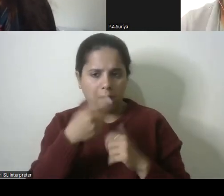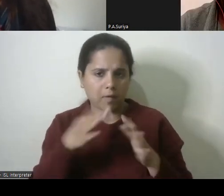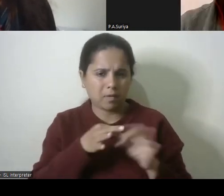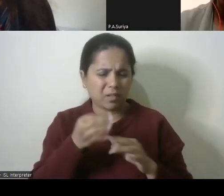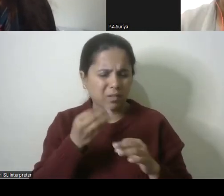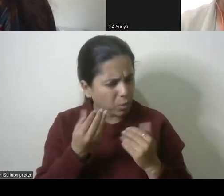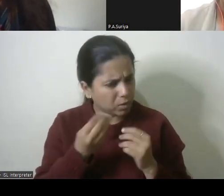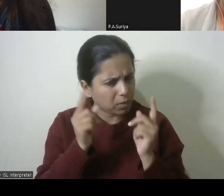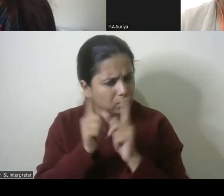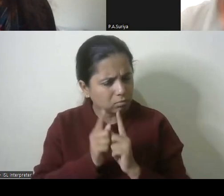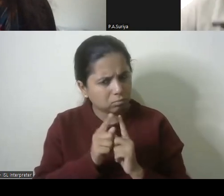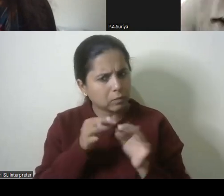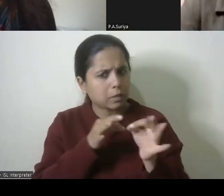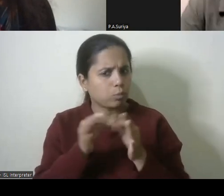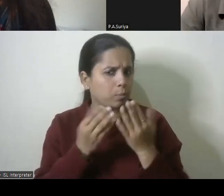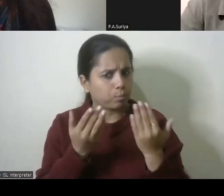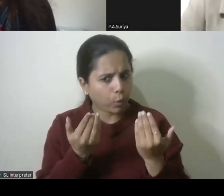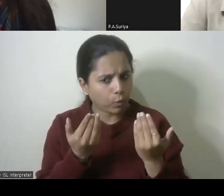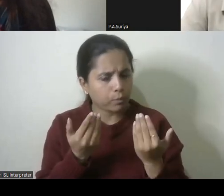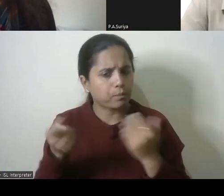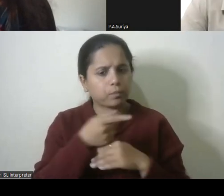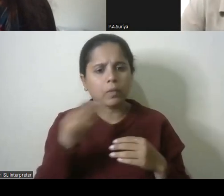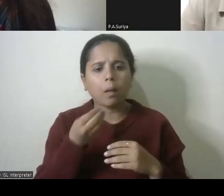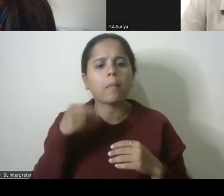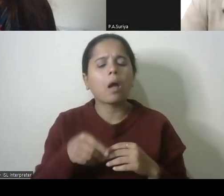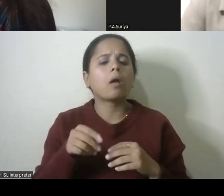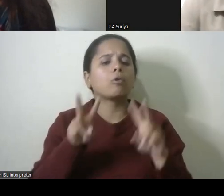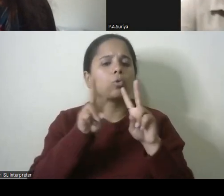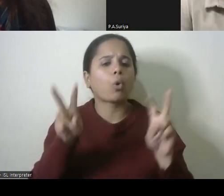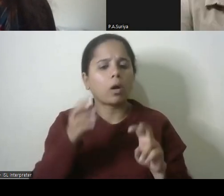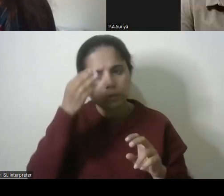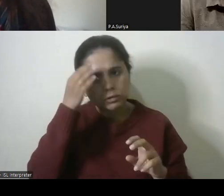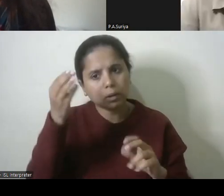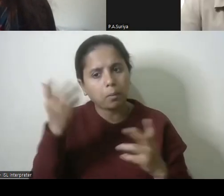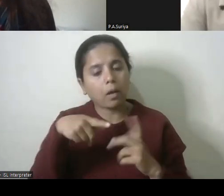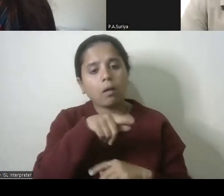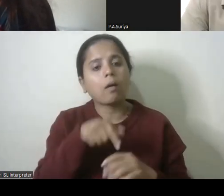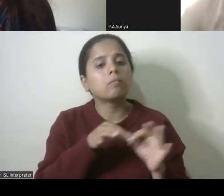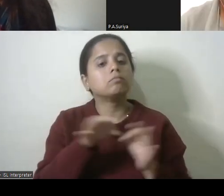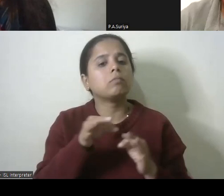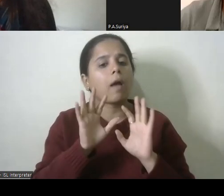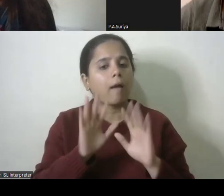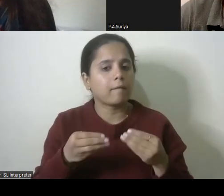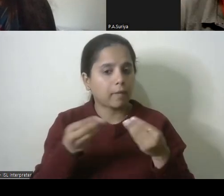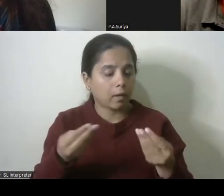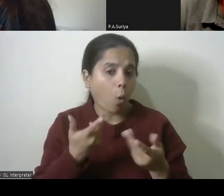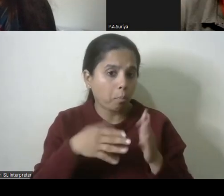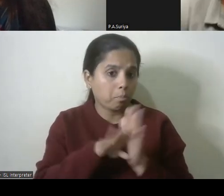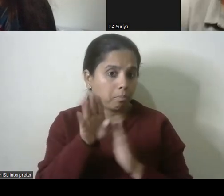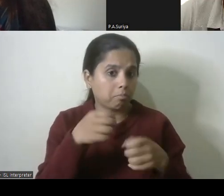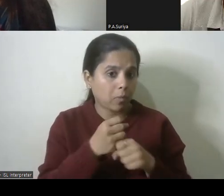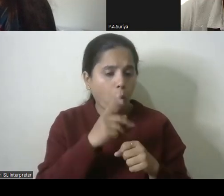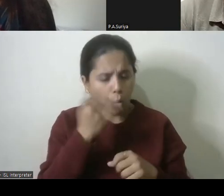throw some lights on some conceptual framework that you have developed, or you want